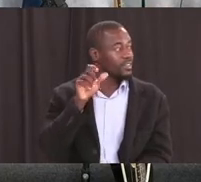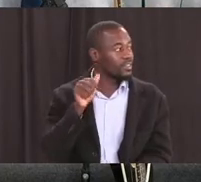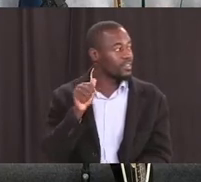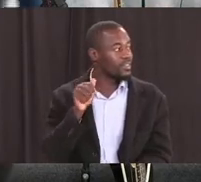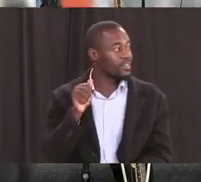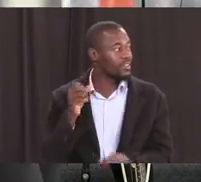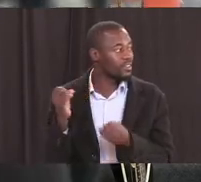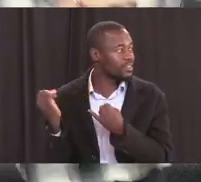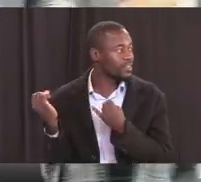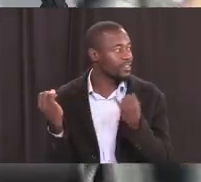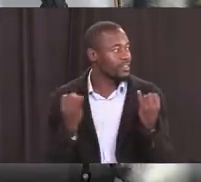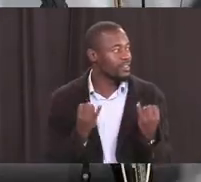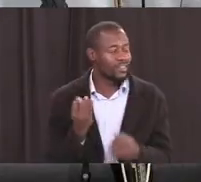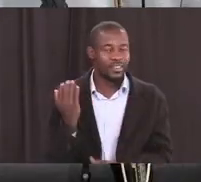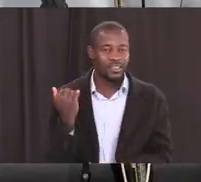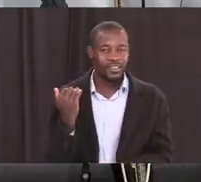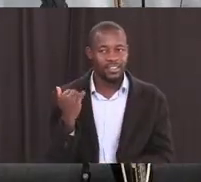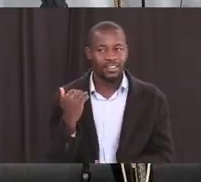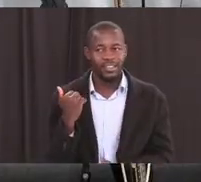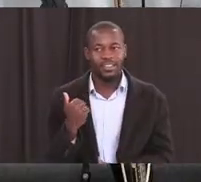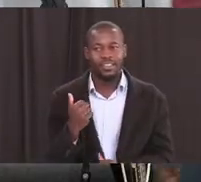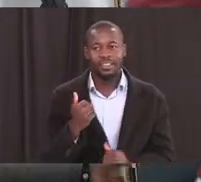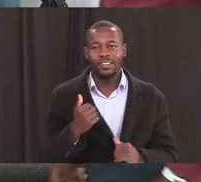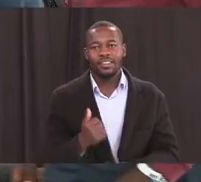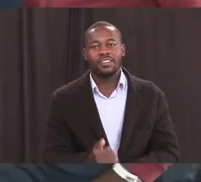just to join me on the stage.